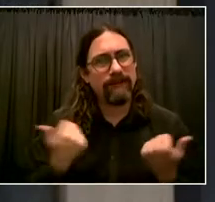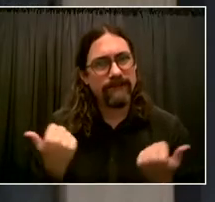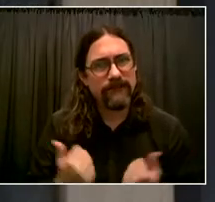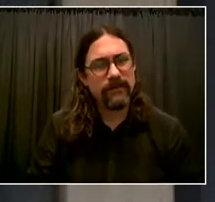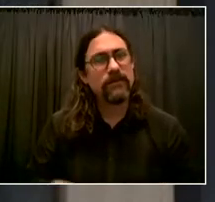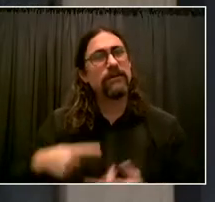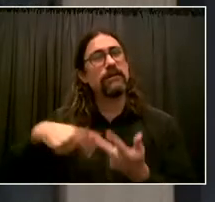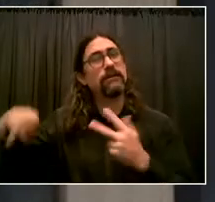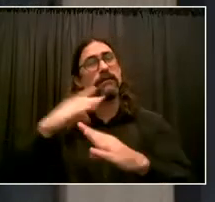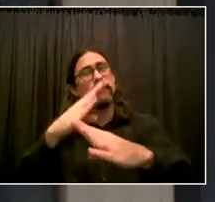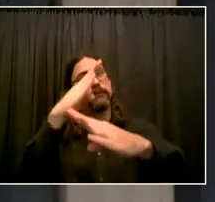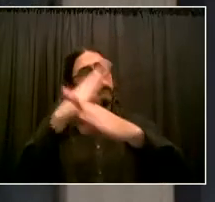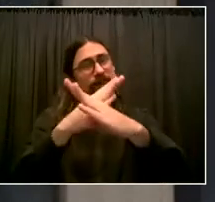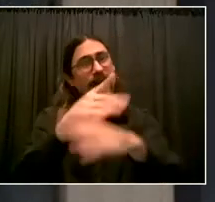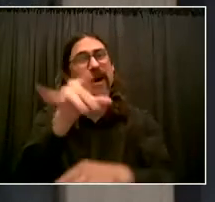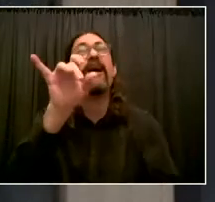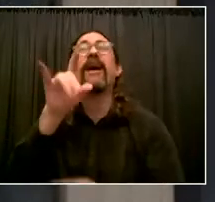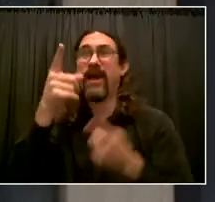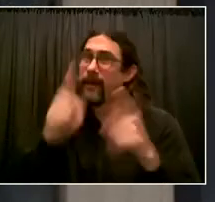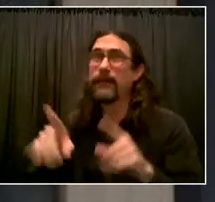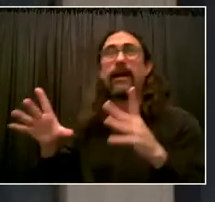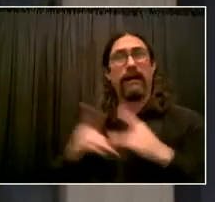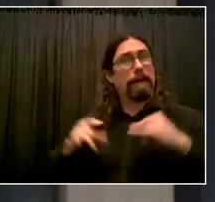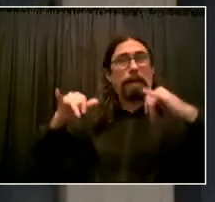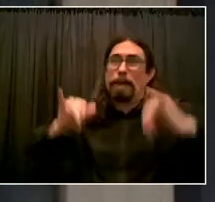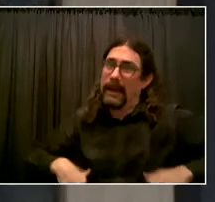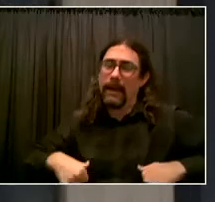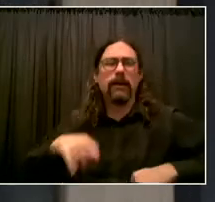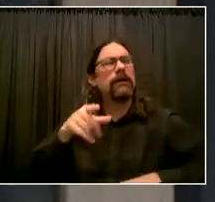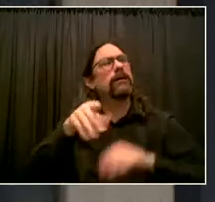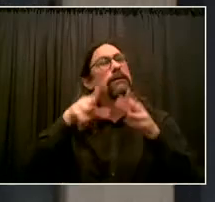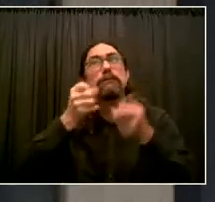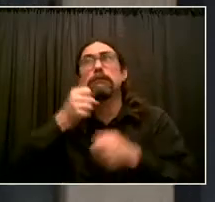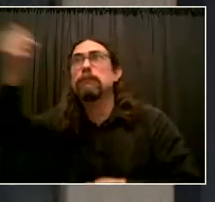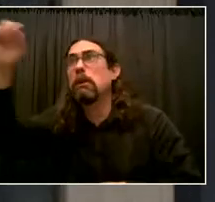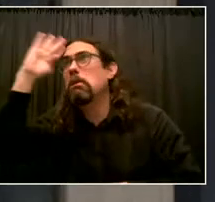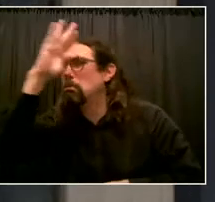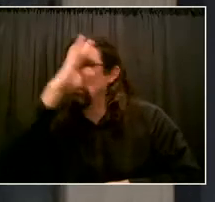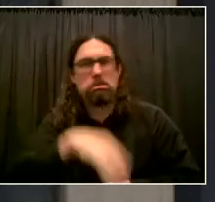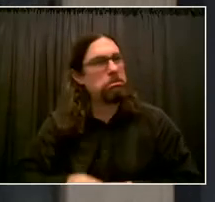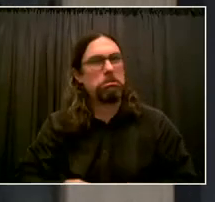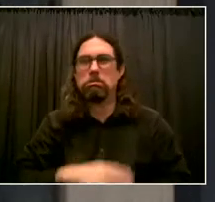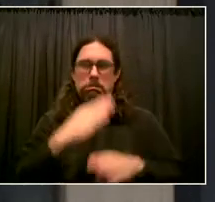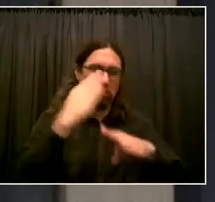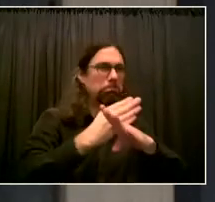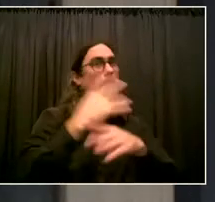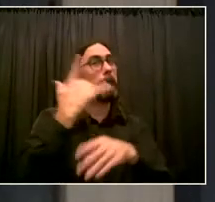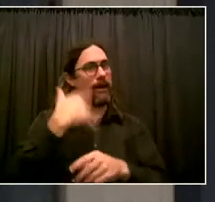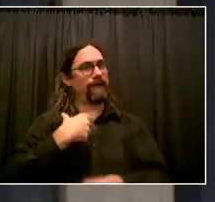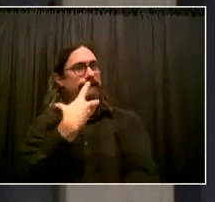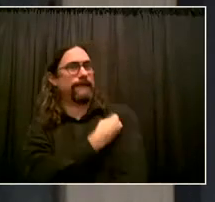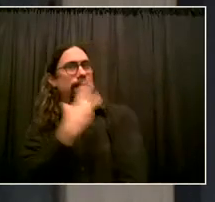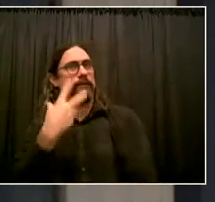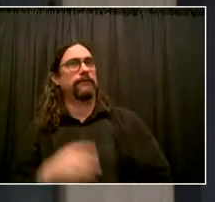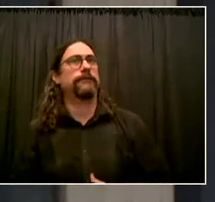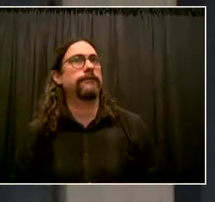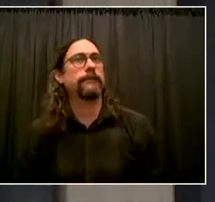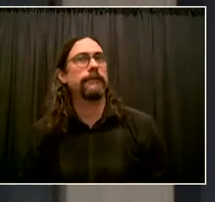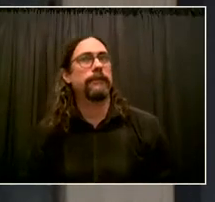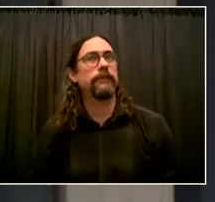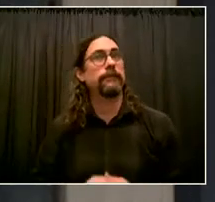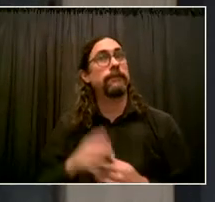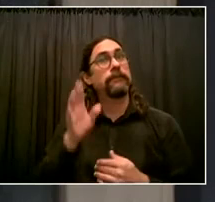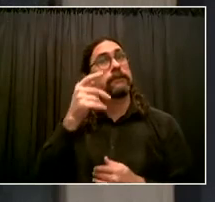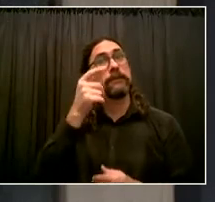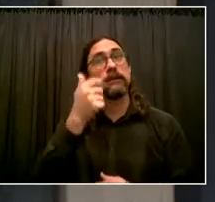booster doses are now available across all 3 vaccine types: Pfizer, Moderna, and Johnson & Johnson, and mixing